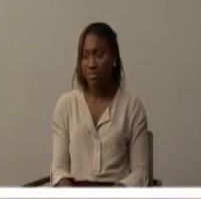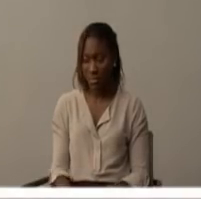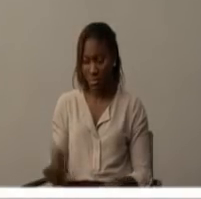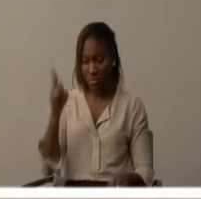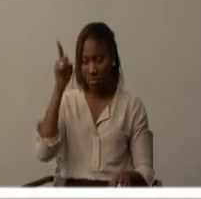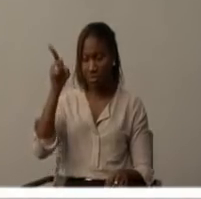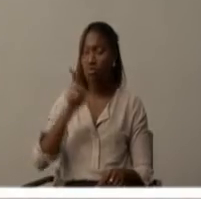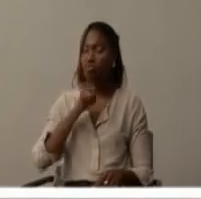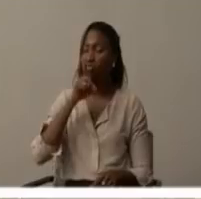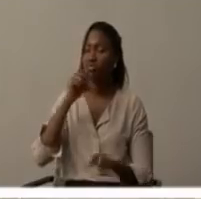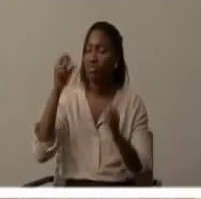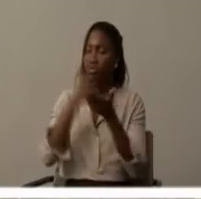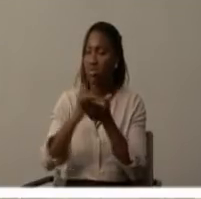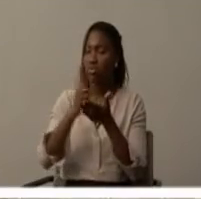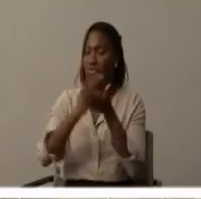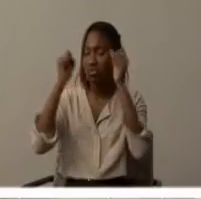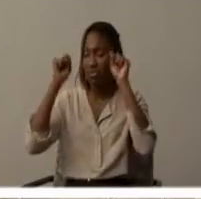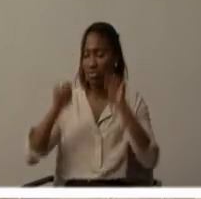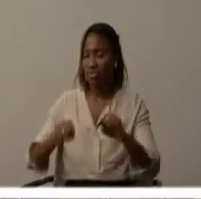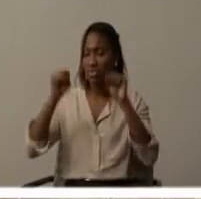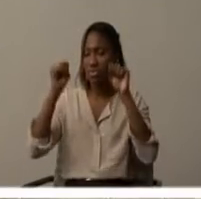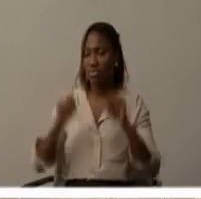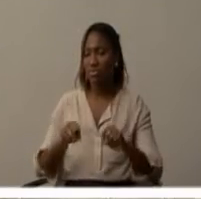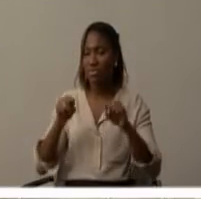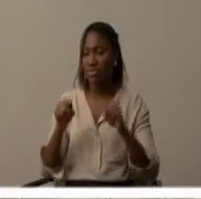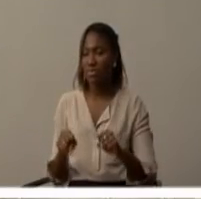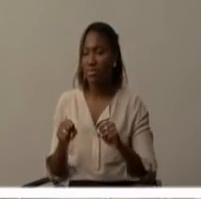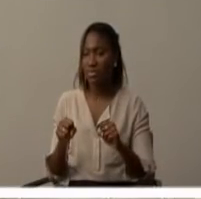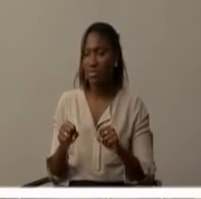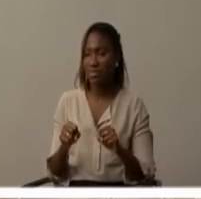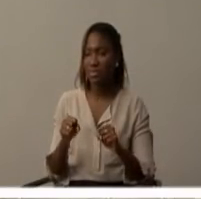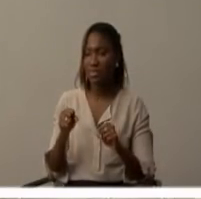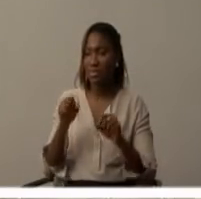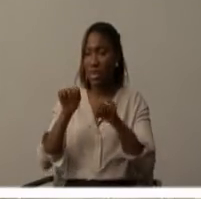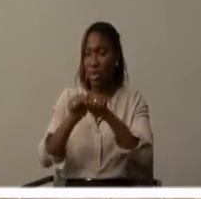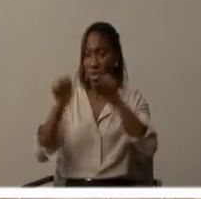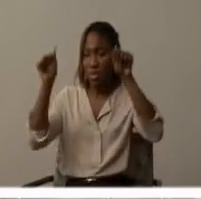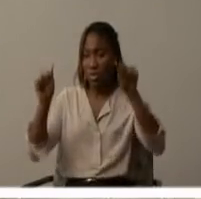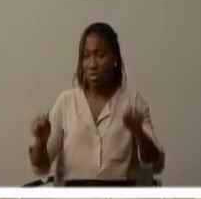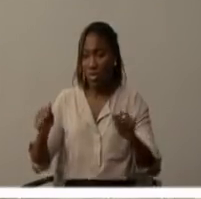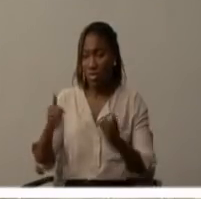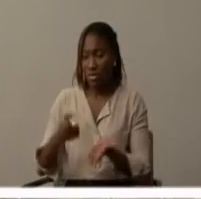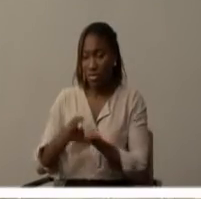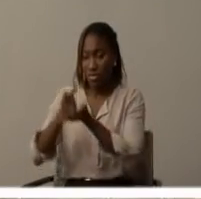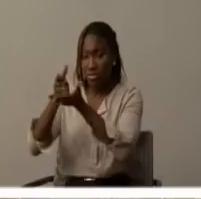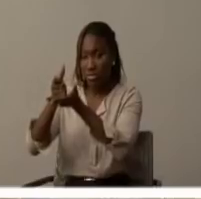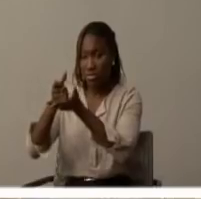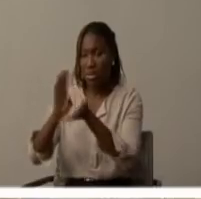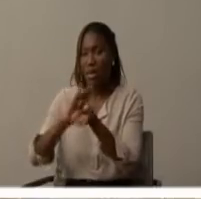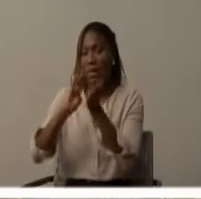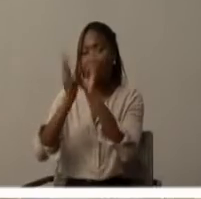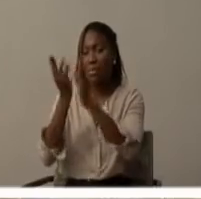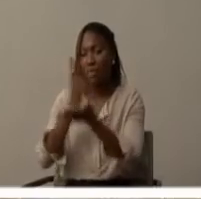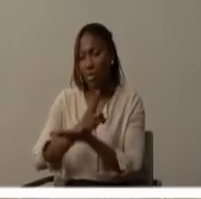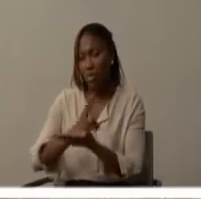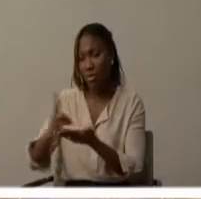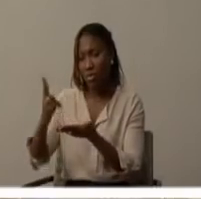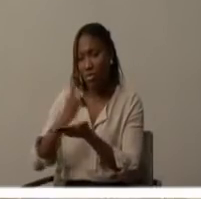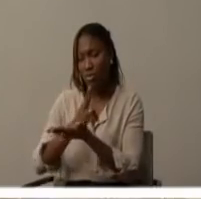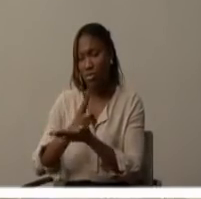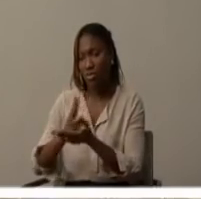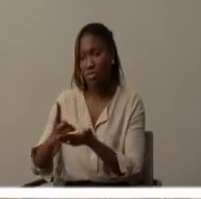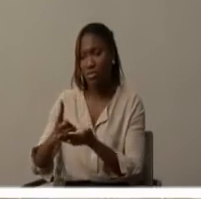You are indeed holy, O Lord, the fount of all holiness. Make holy, therefore, these gifts, we pray, by sending down your Spirit upon them